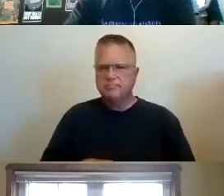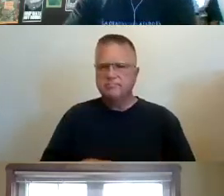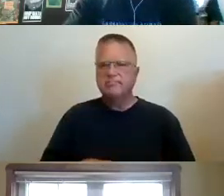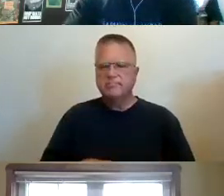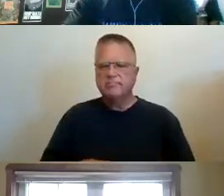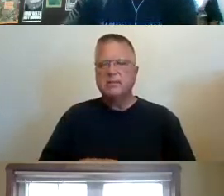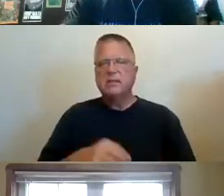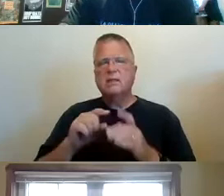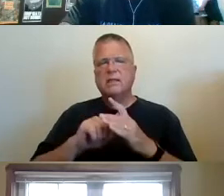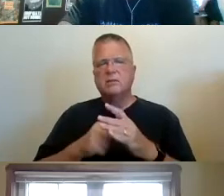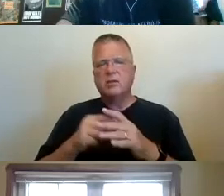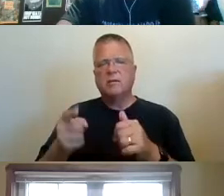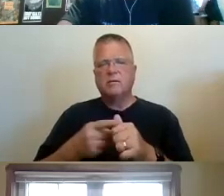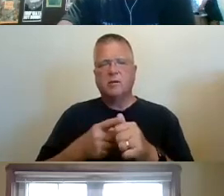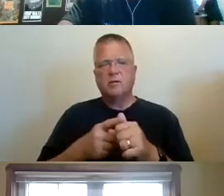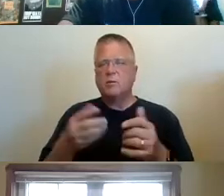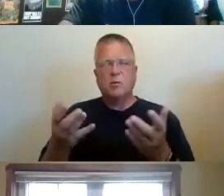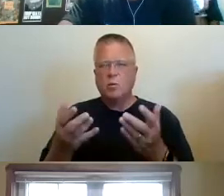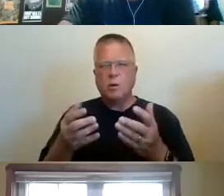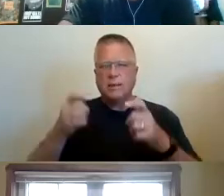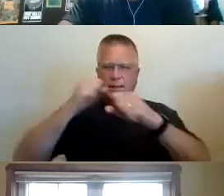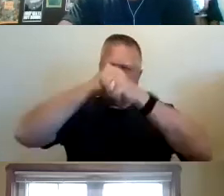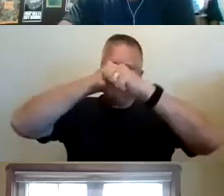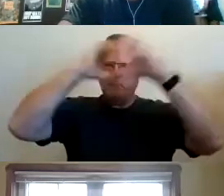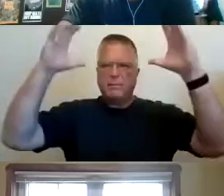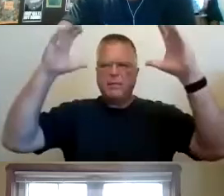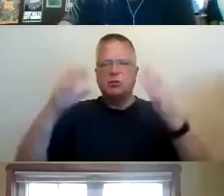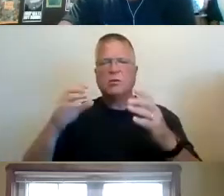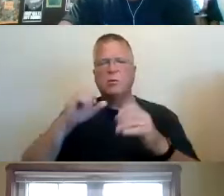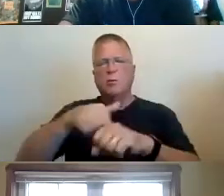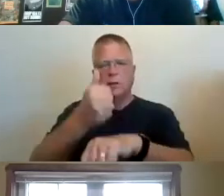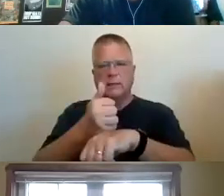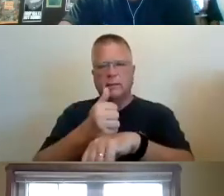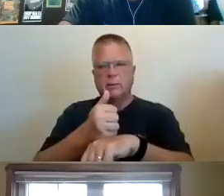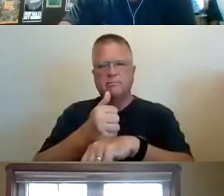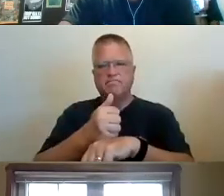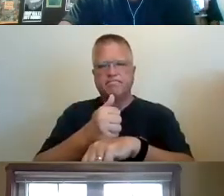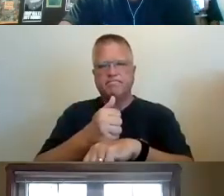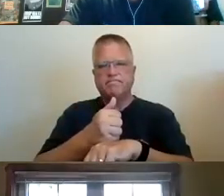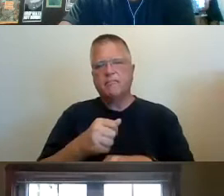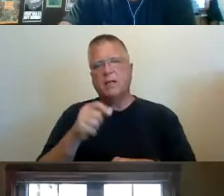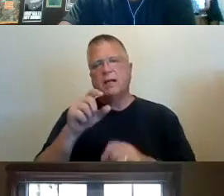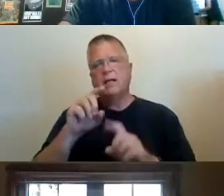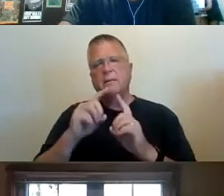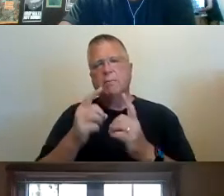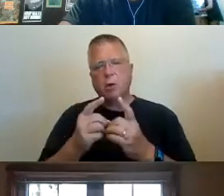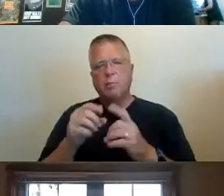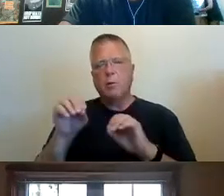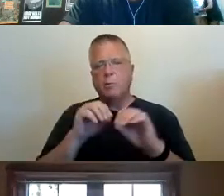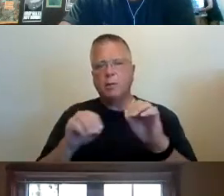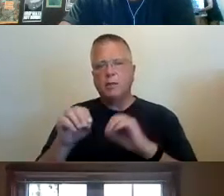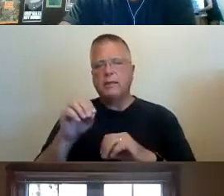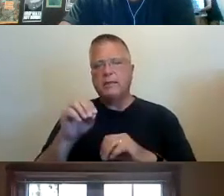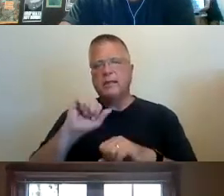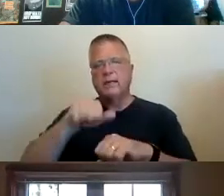So starting first with sort of what is the big picture that we're trying to accomplish here. Go to the next slide if you would. So the Department of Mobility and Infrastructure is